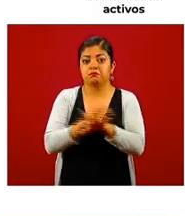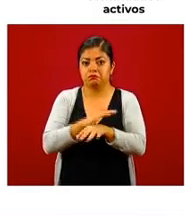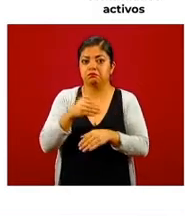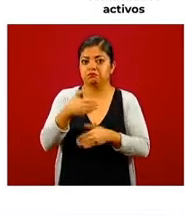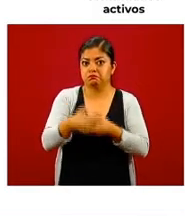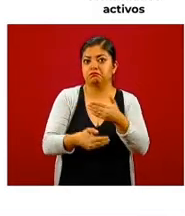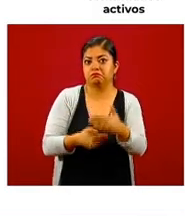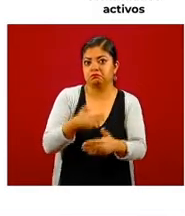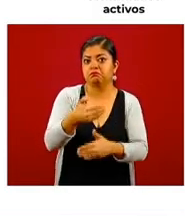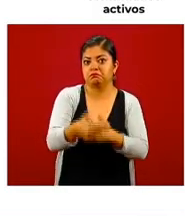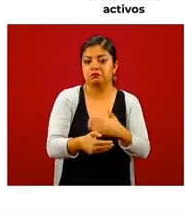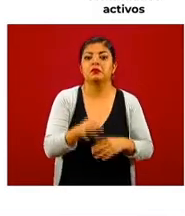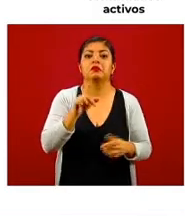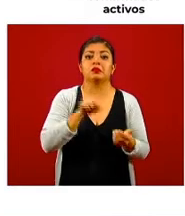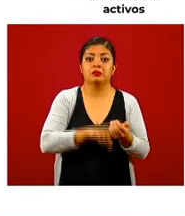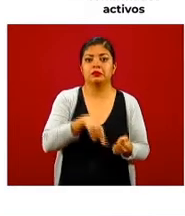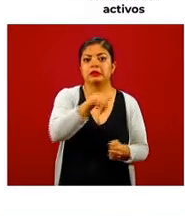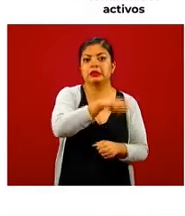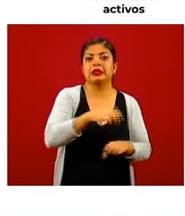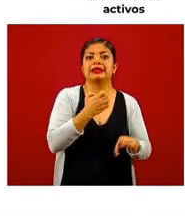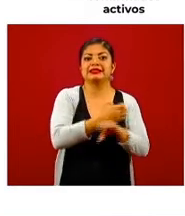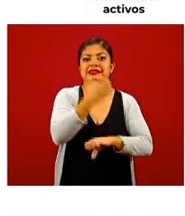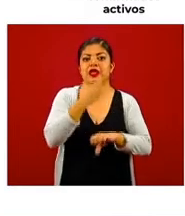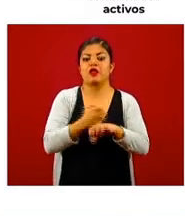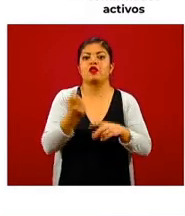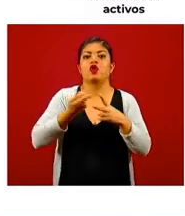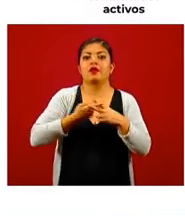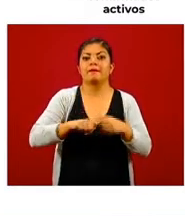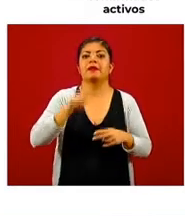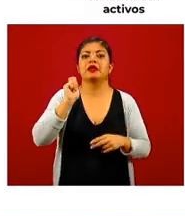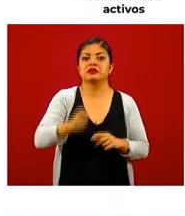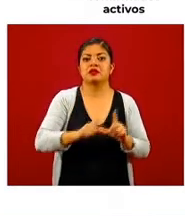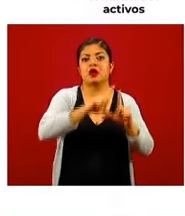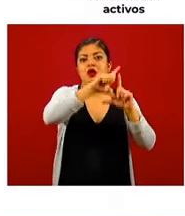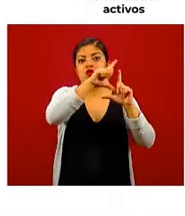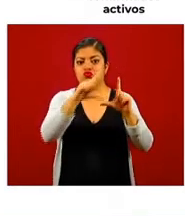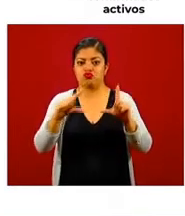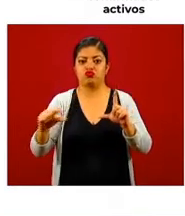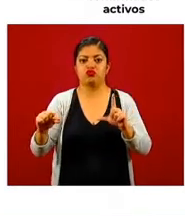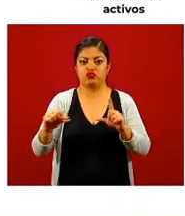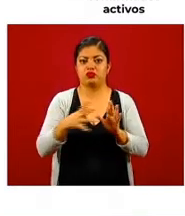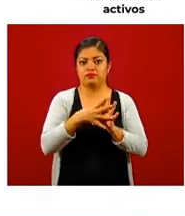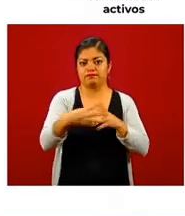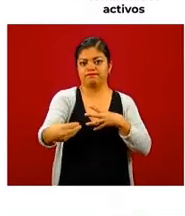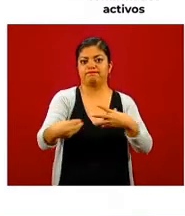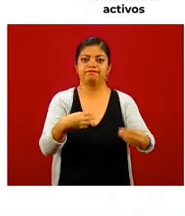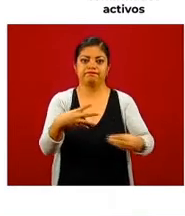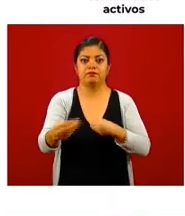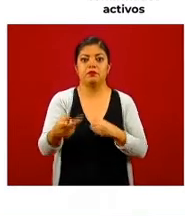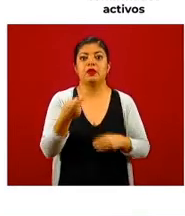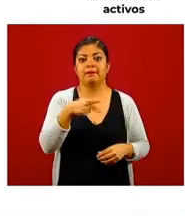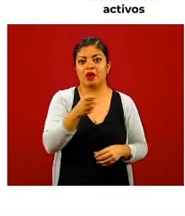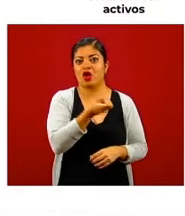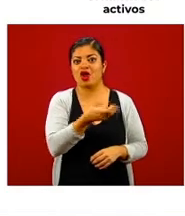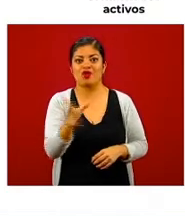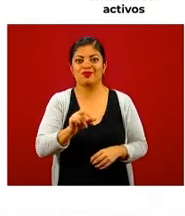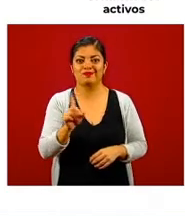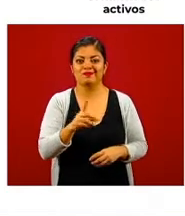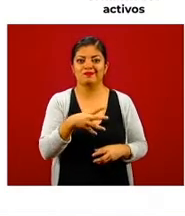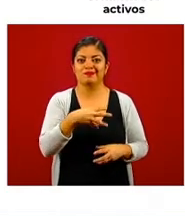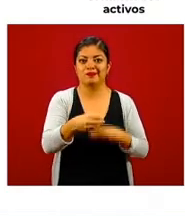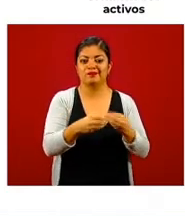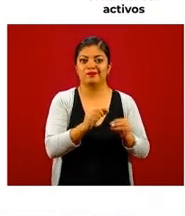days. Over the last few weeks, we have seen this changing a little as some states are moving out of